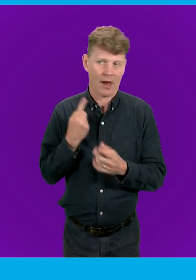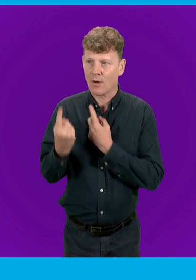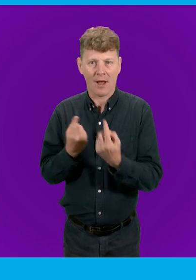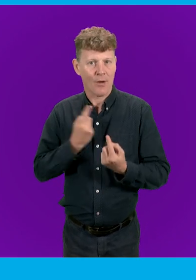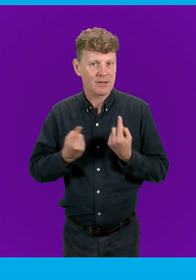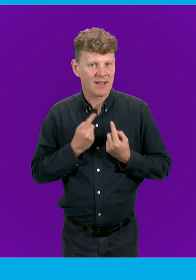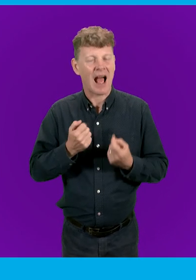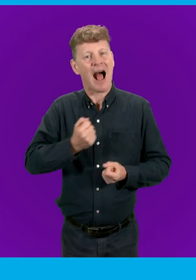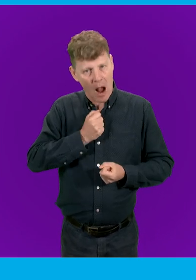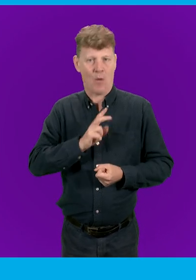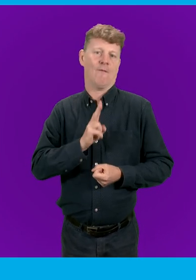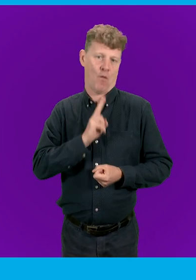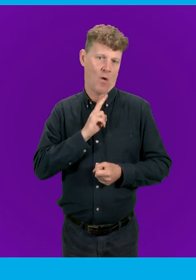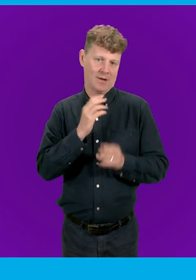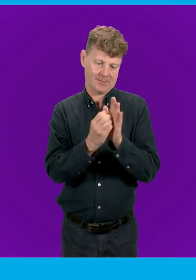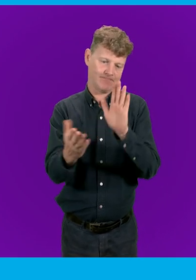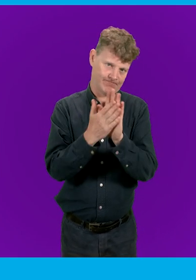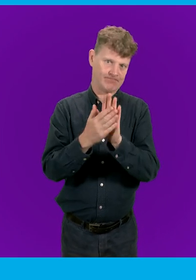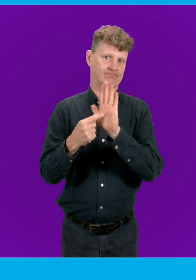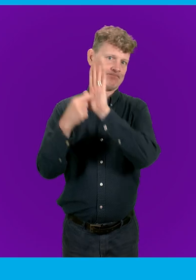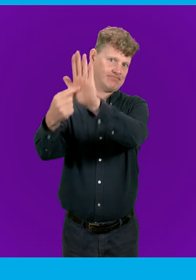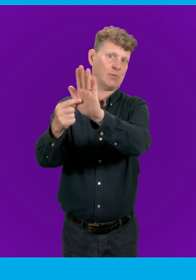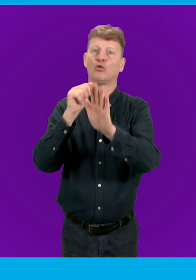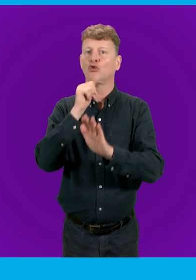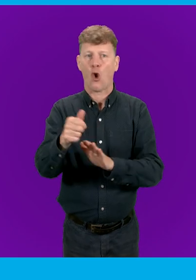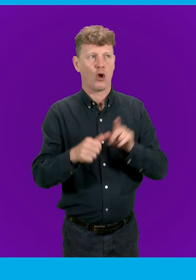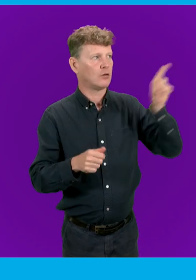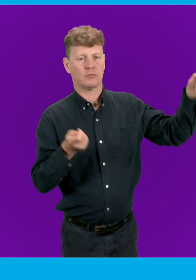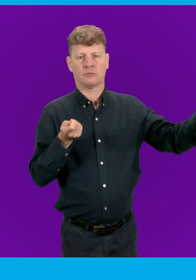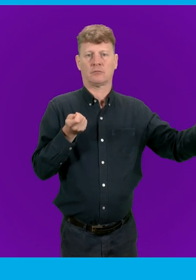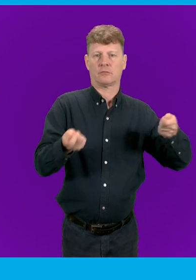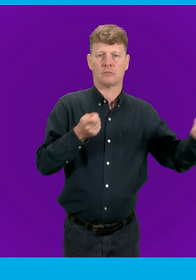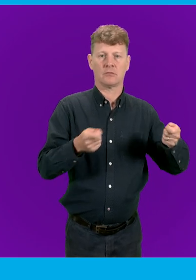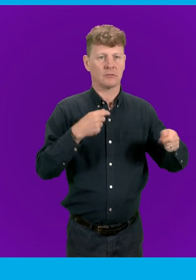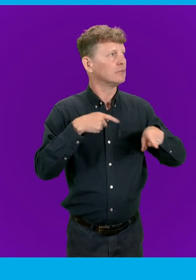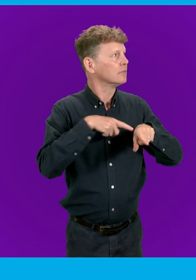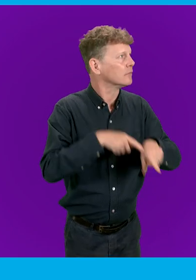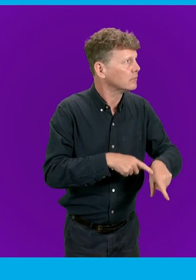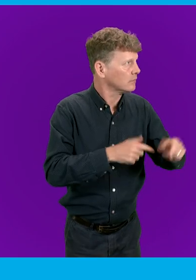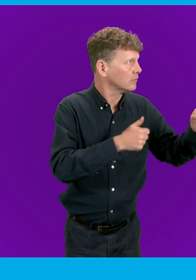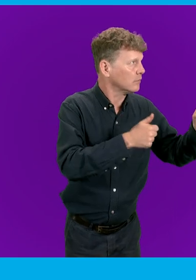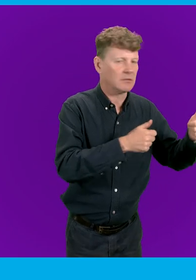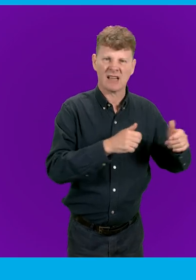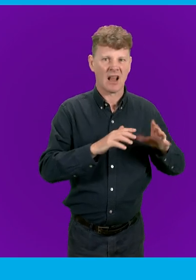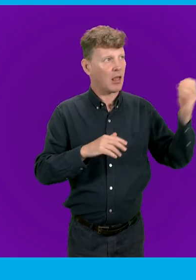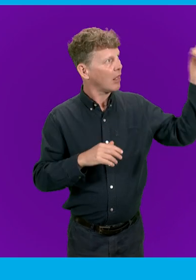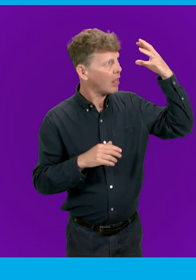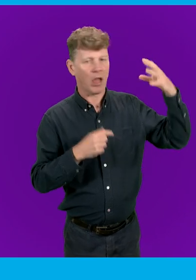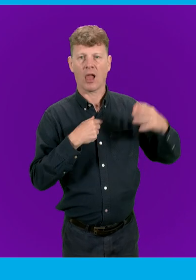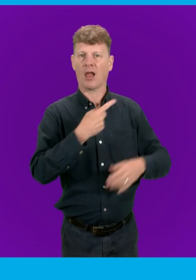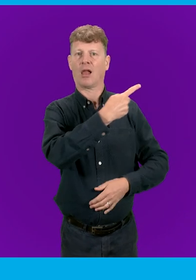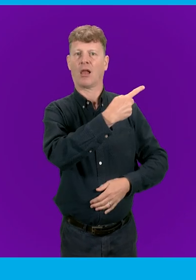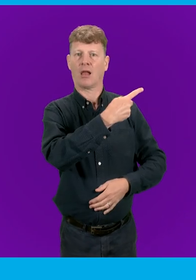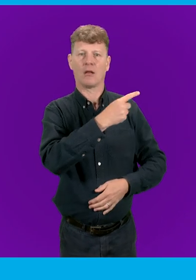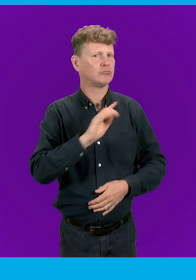heard, instead of people are putting thoughts into youth site like heads and then they're saying